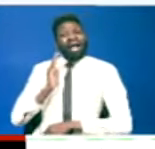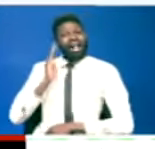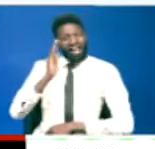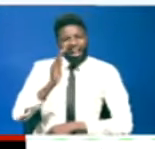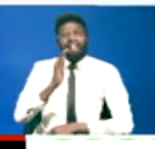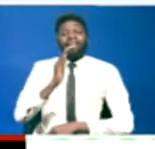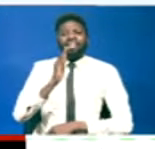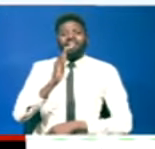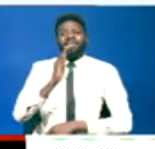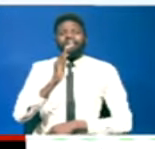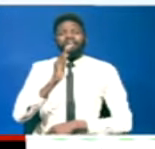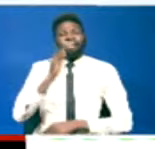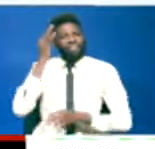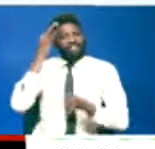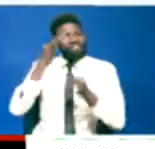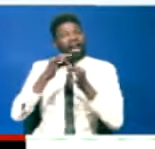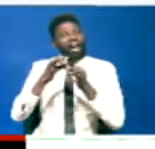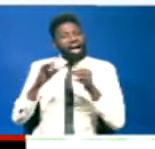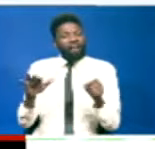process.